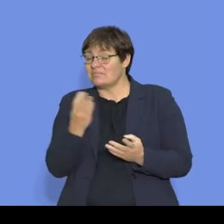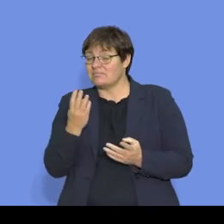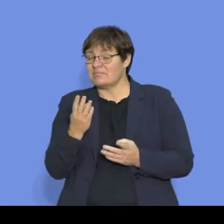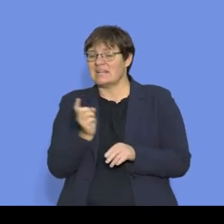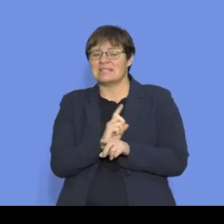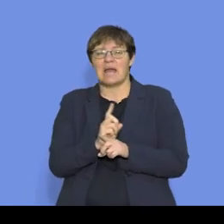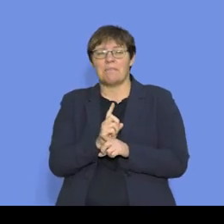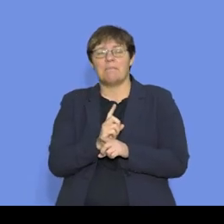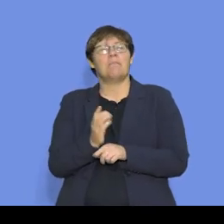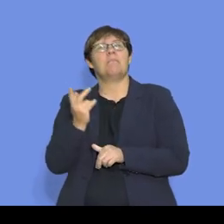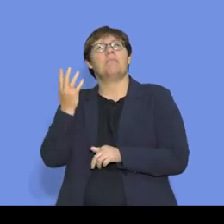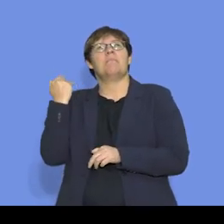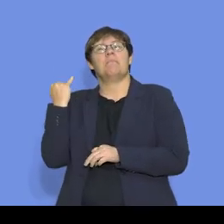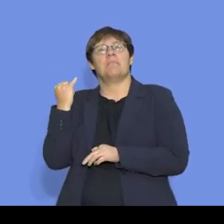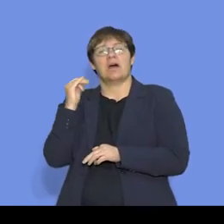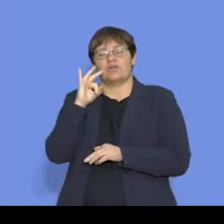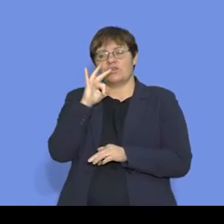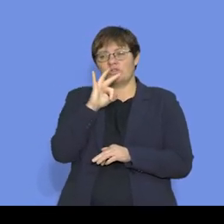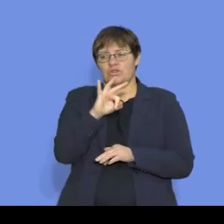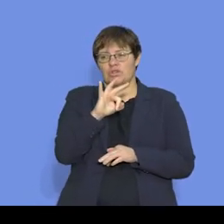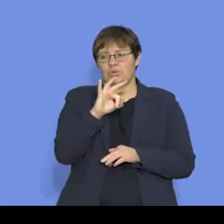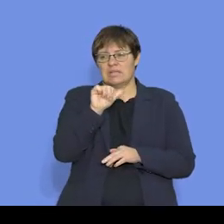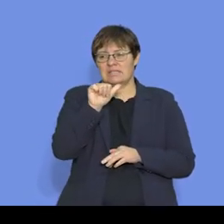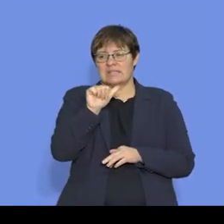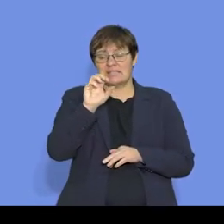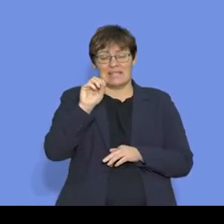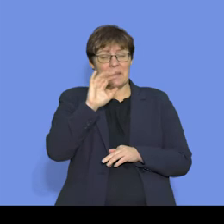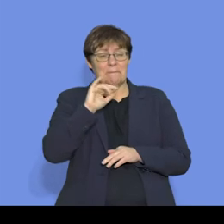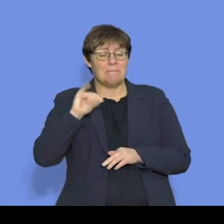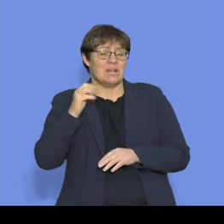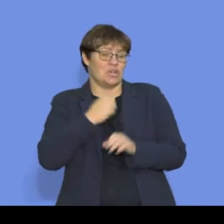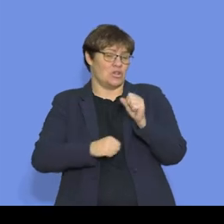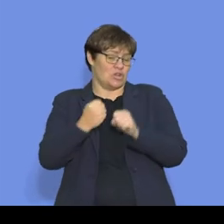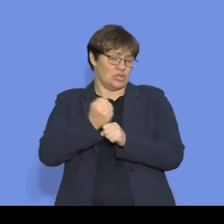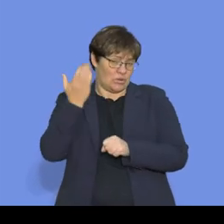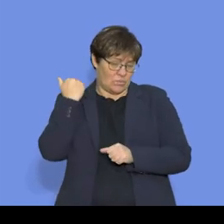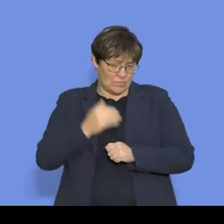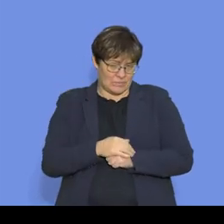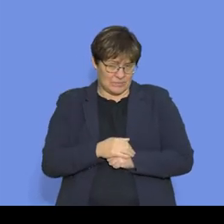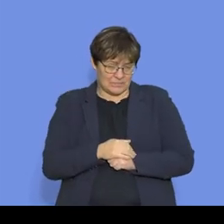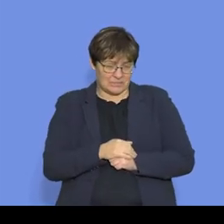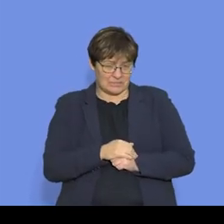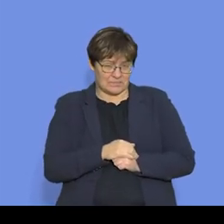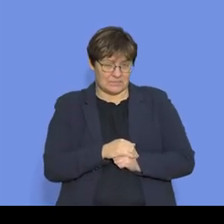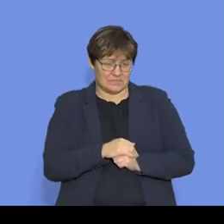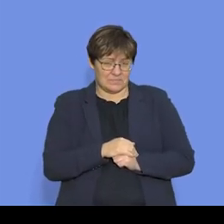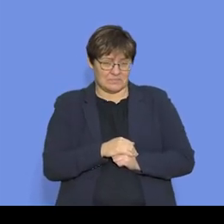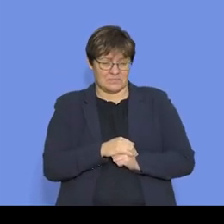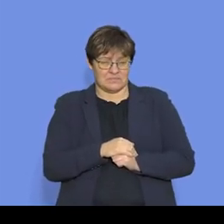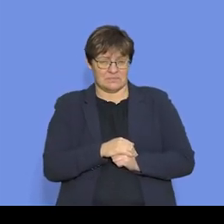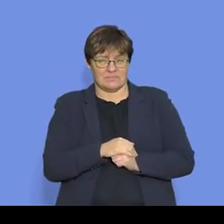area, and they have been dated at having been formed 360